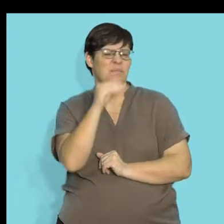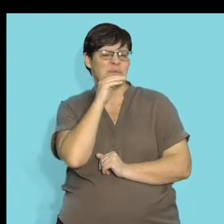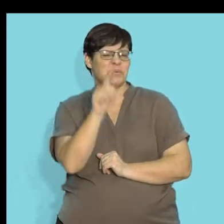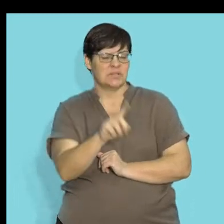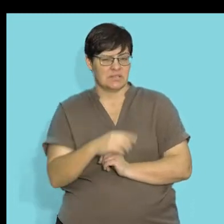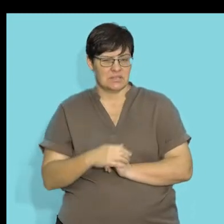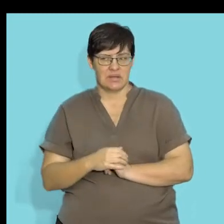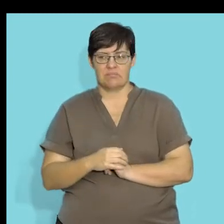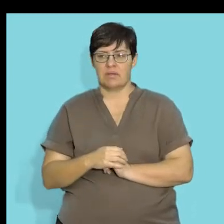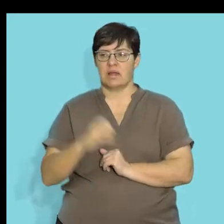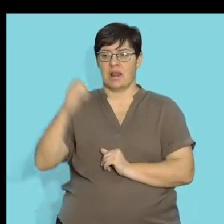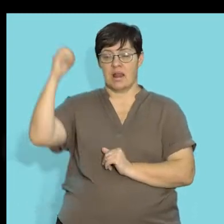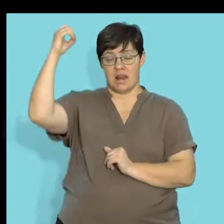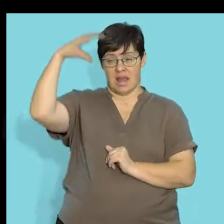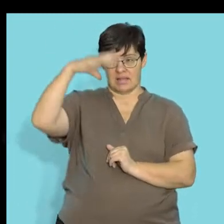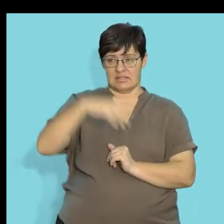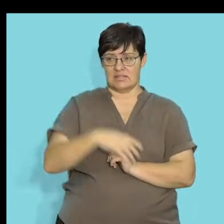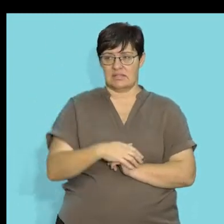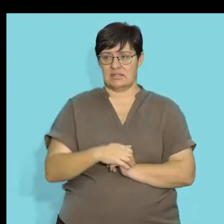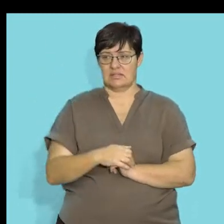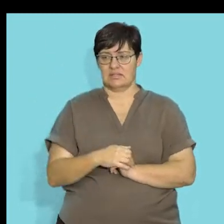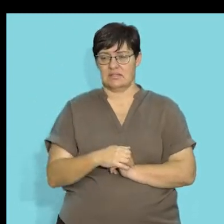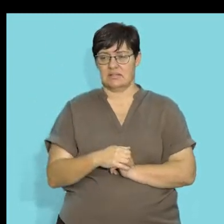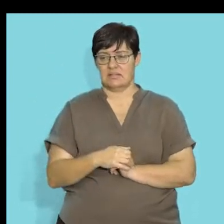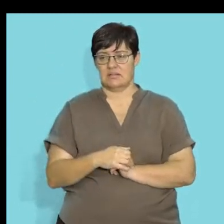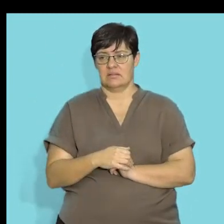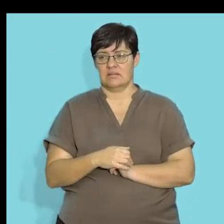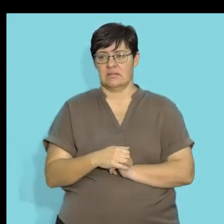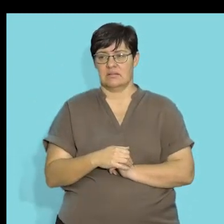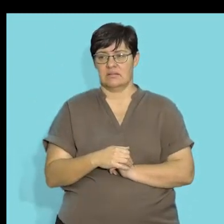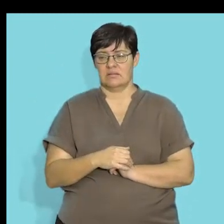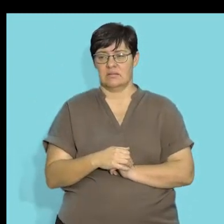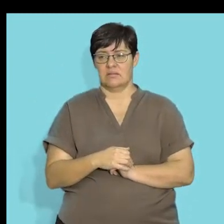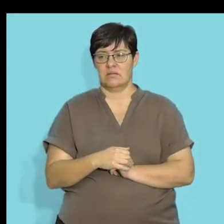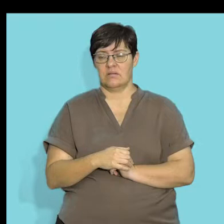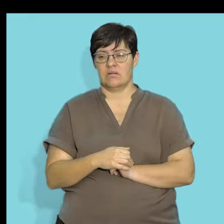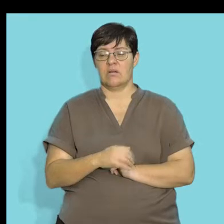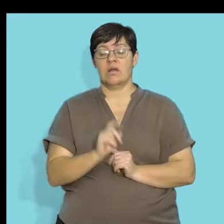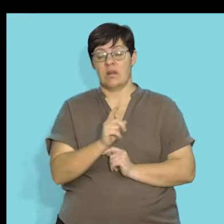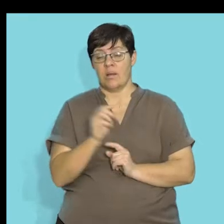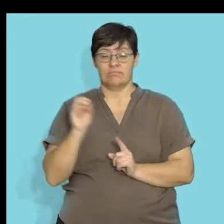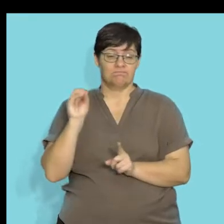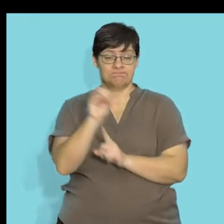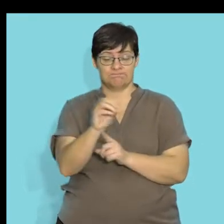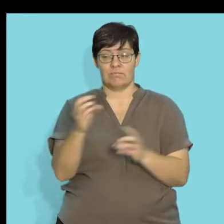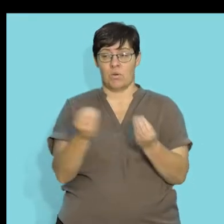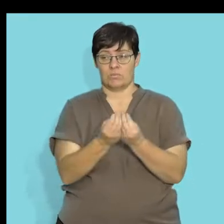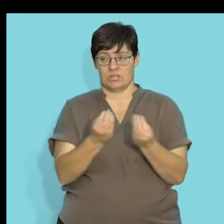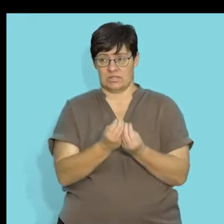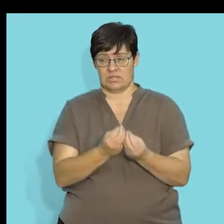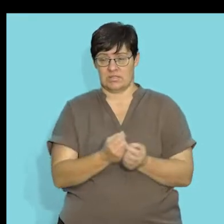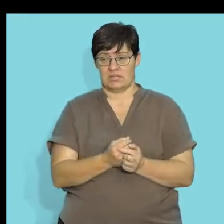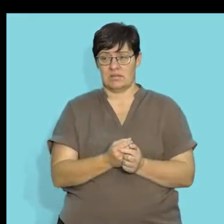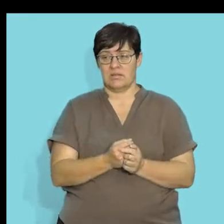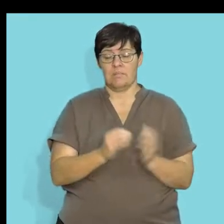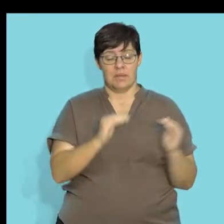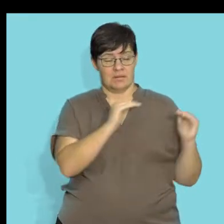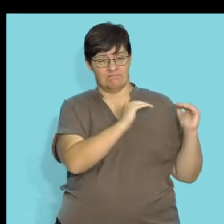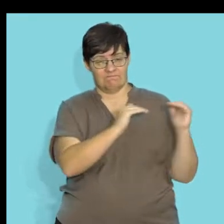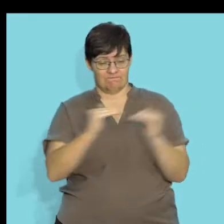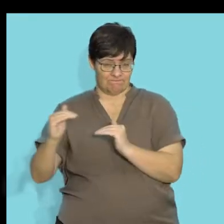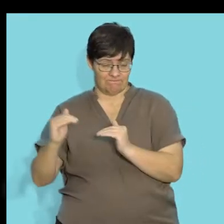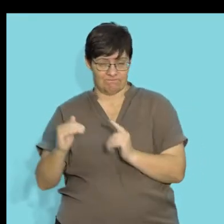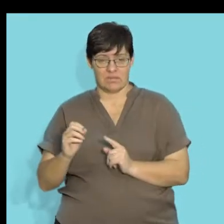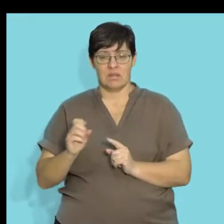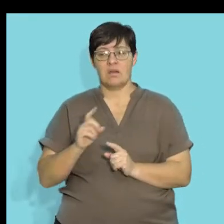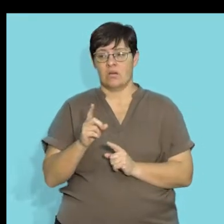light and that light was being directed towards an object, that is a unidirectional form